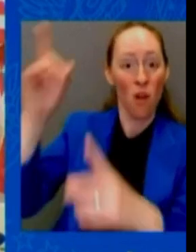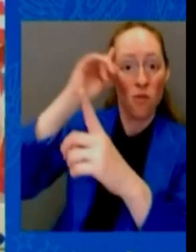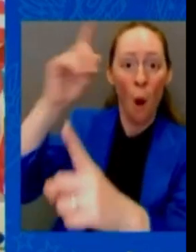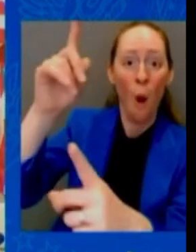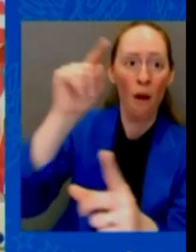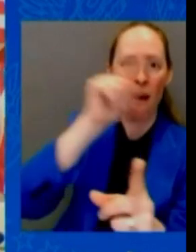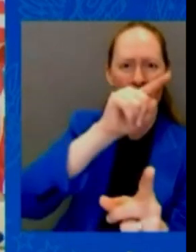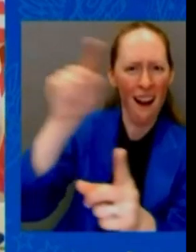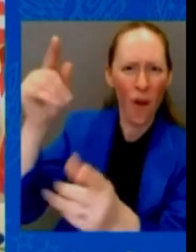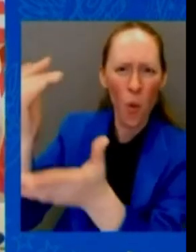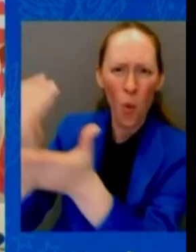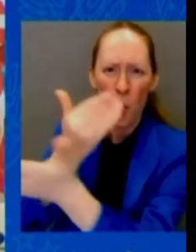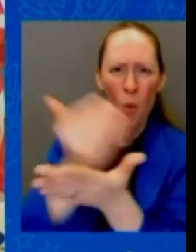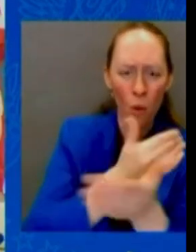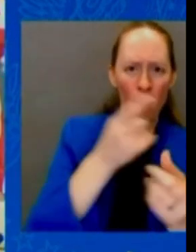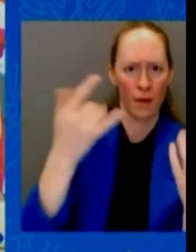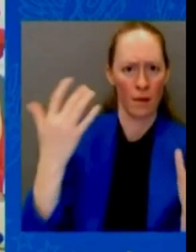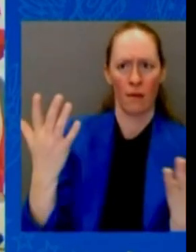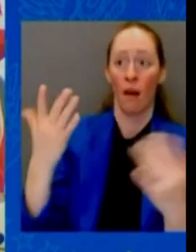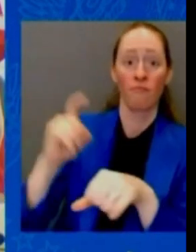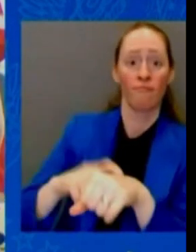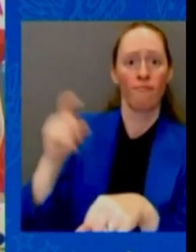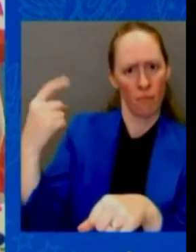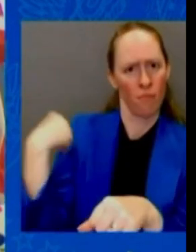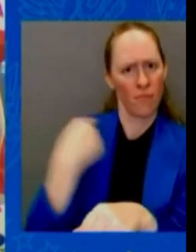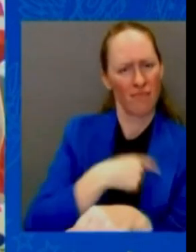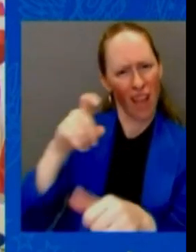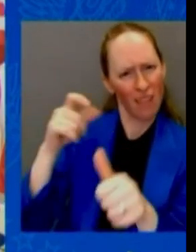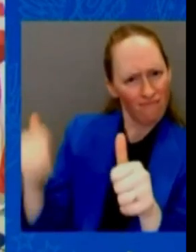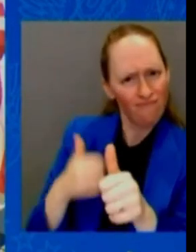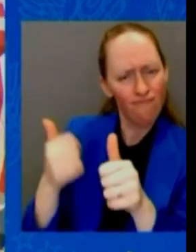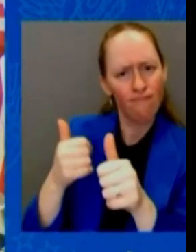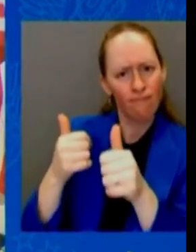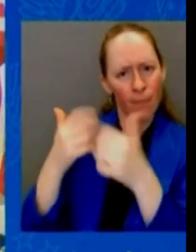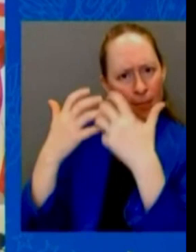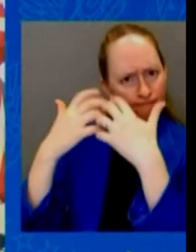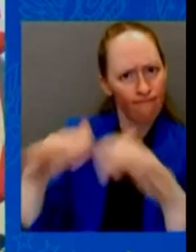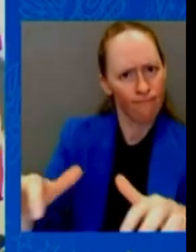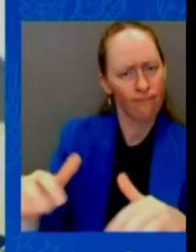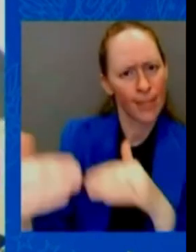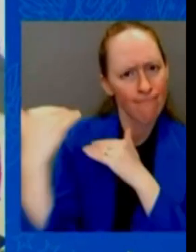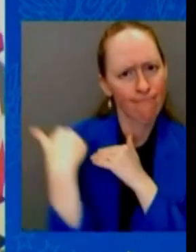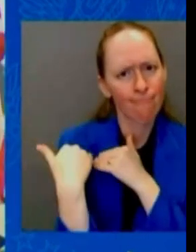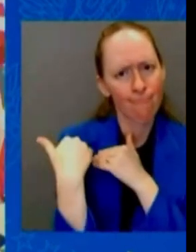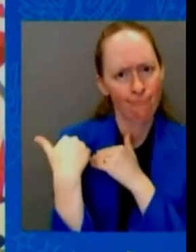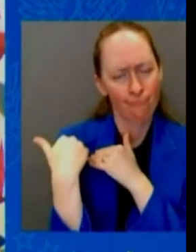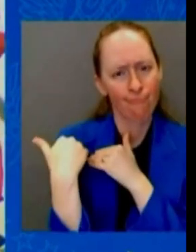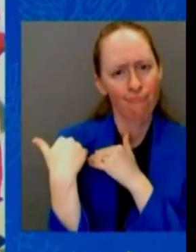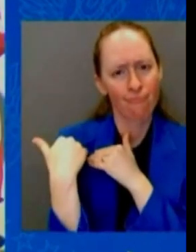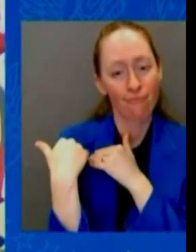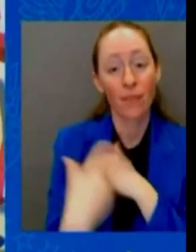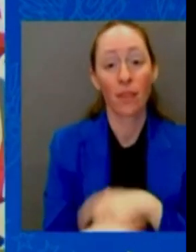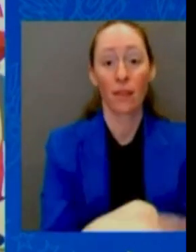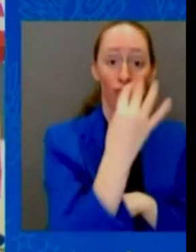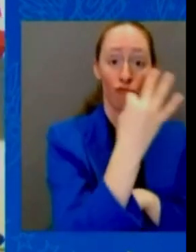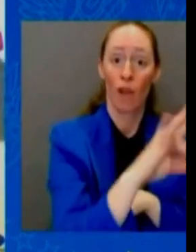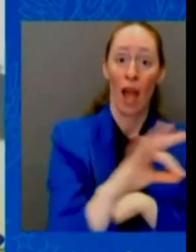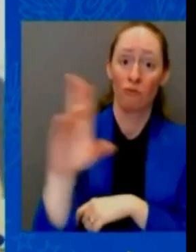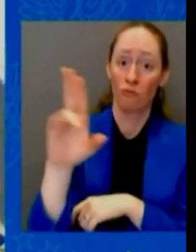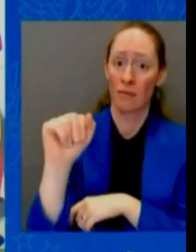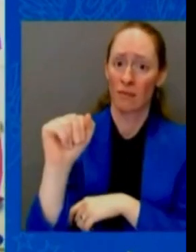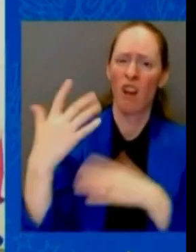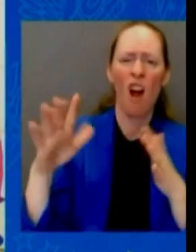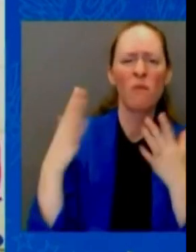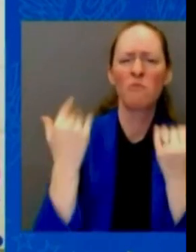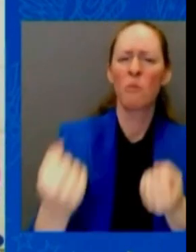States and France, the strongest allies, are there because our relationship is rooted in